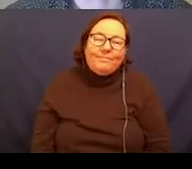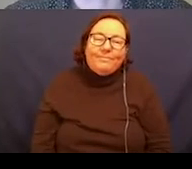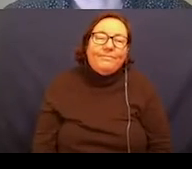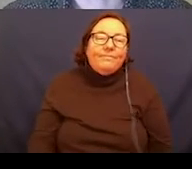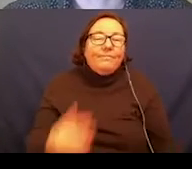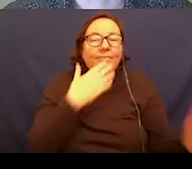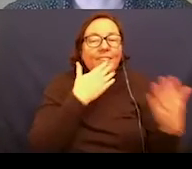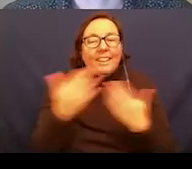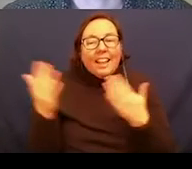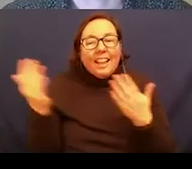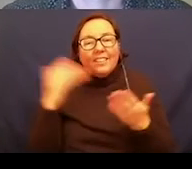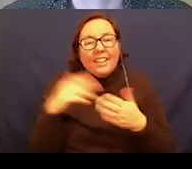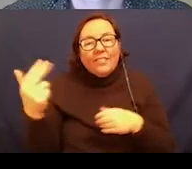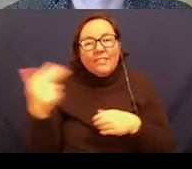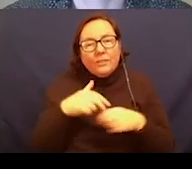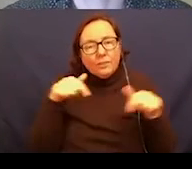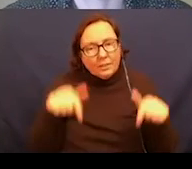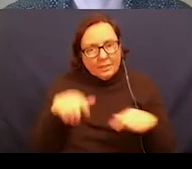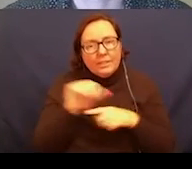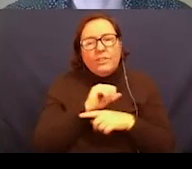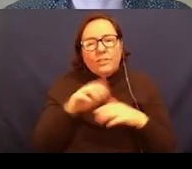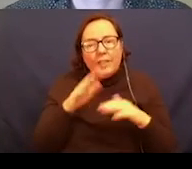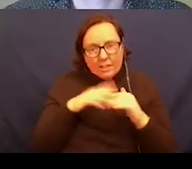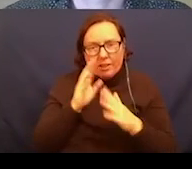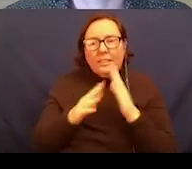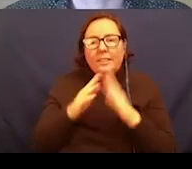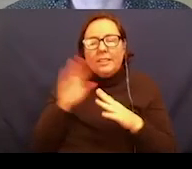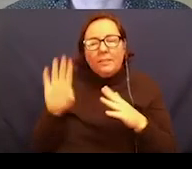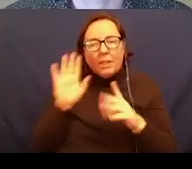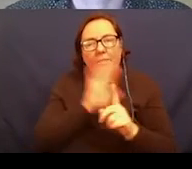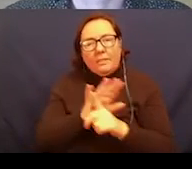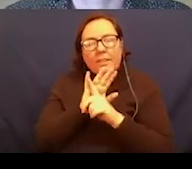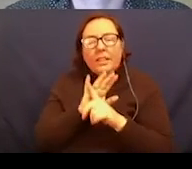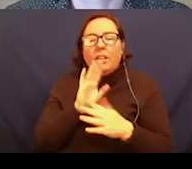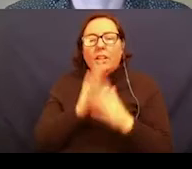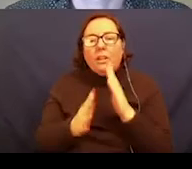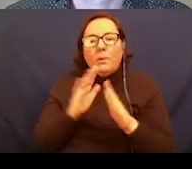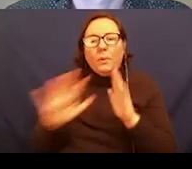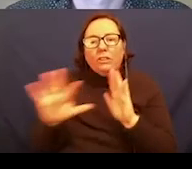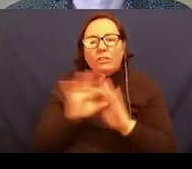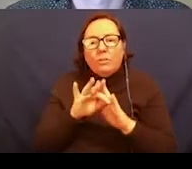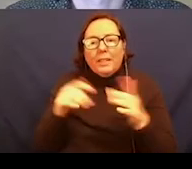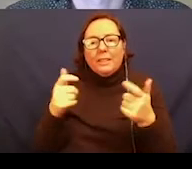Thank you again for joining us for this webinar on the City of Boston's Community Choice Electricity Program.